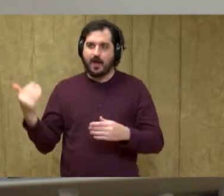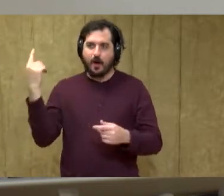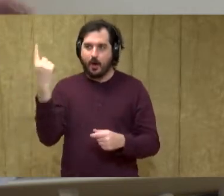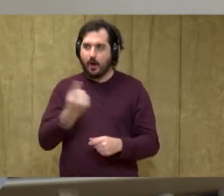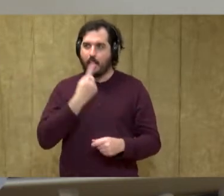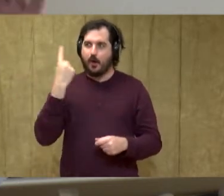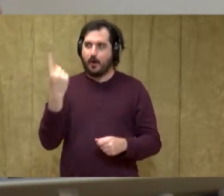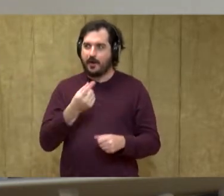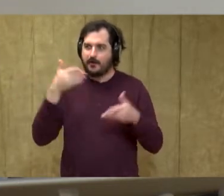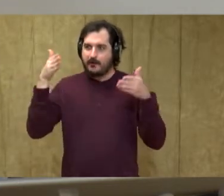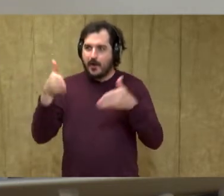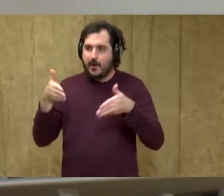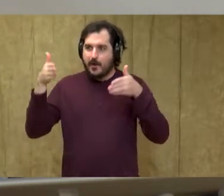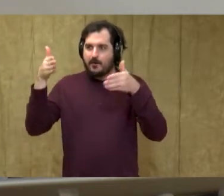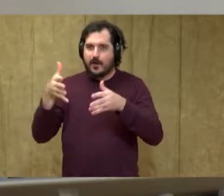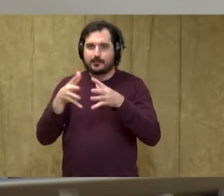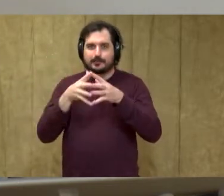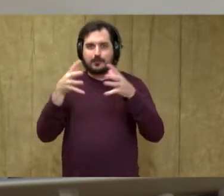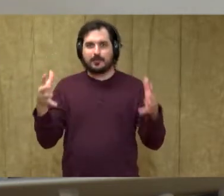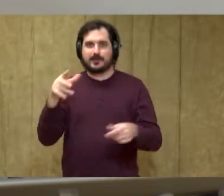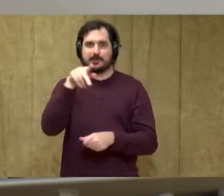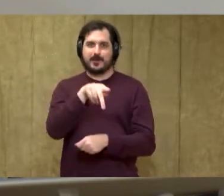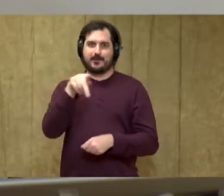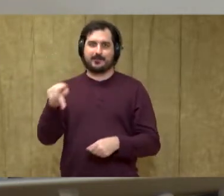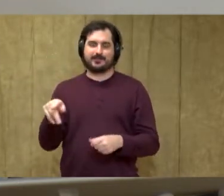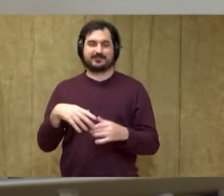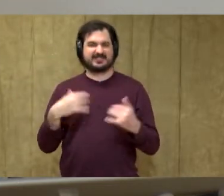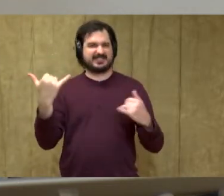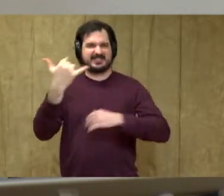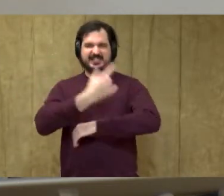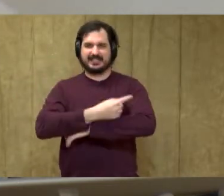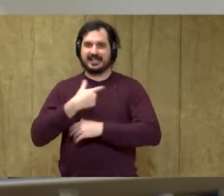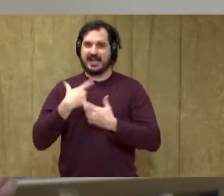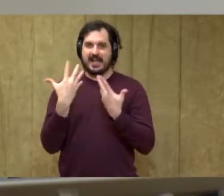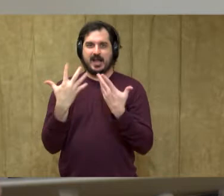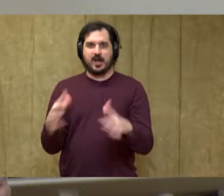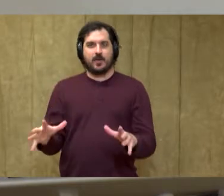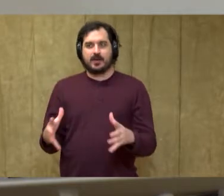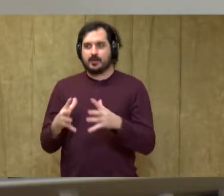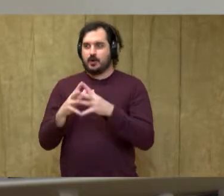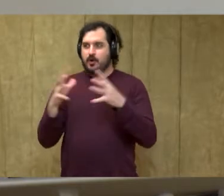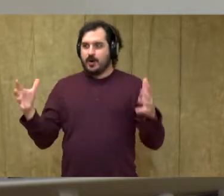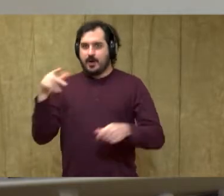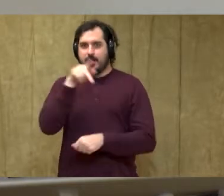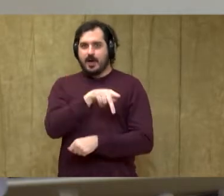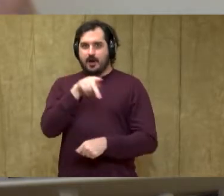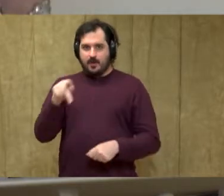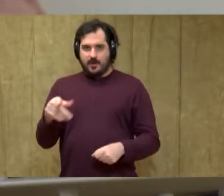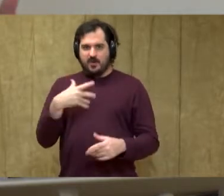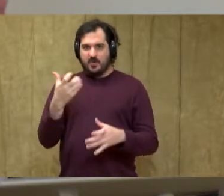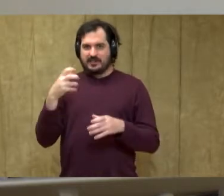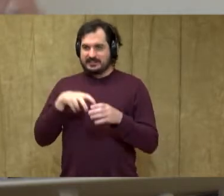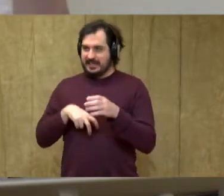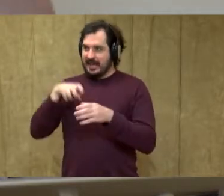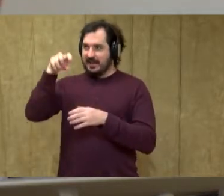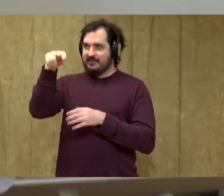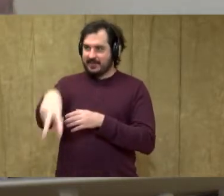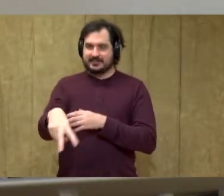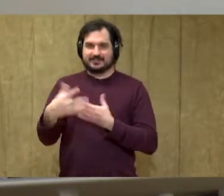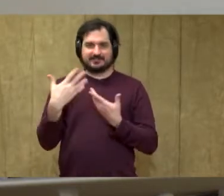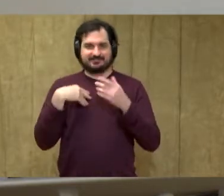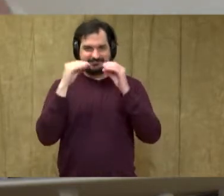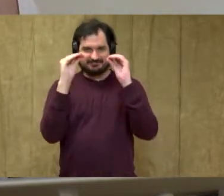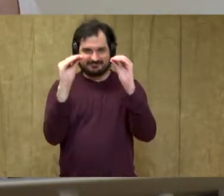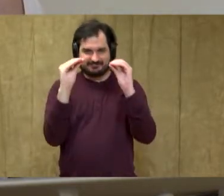is not to spend too long on the PowerPoint and really get into the lesson. So here we go. Let's see if Miss Cook